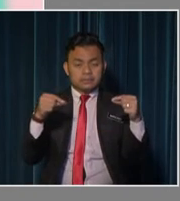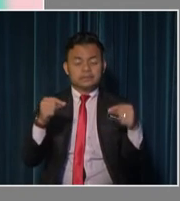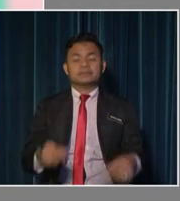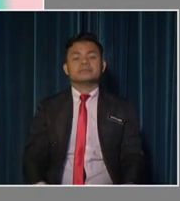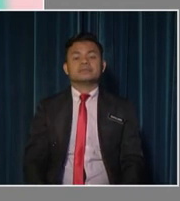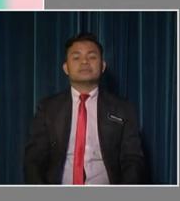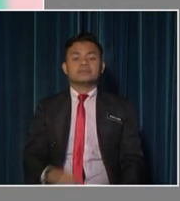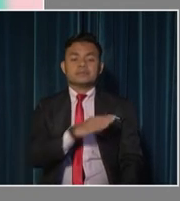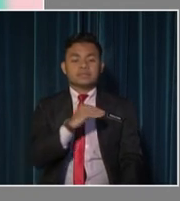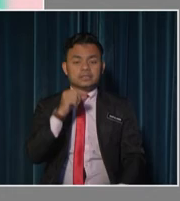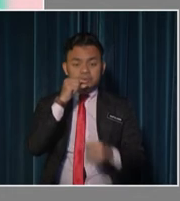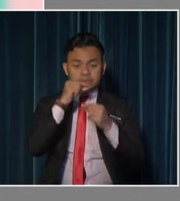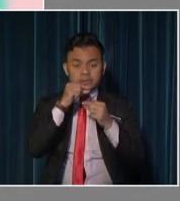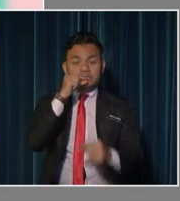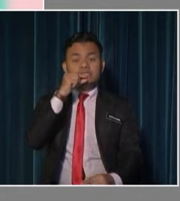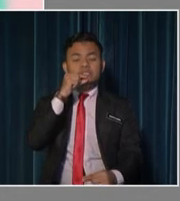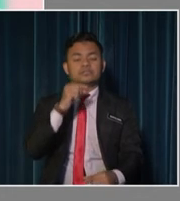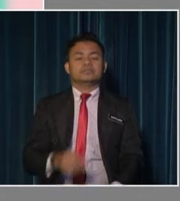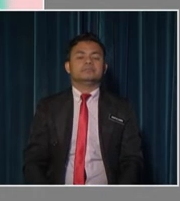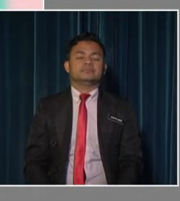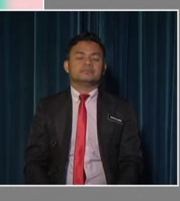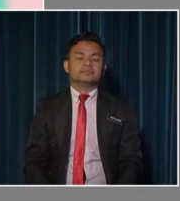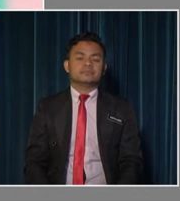the drinking straw.